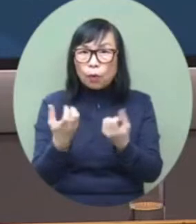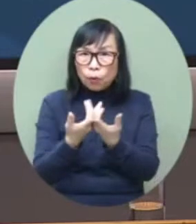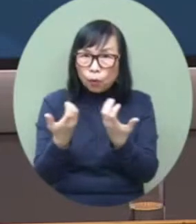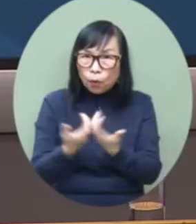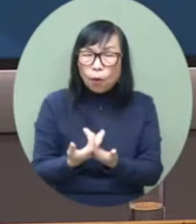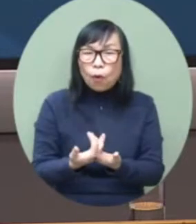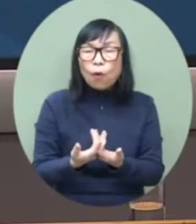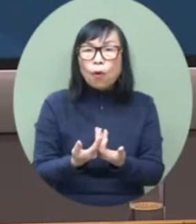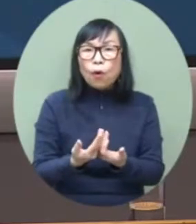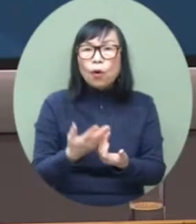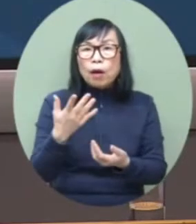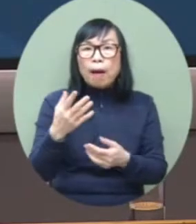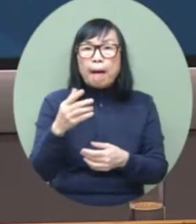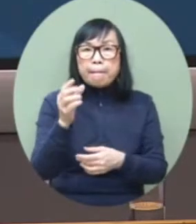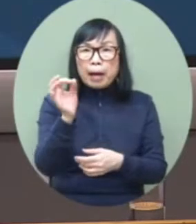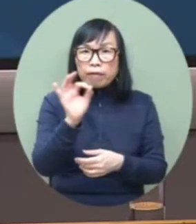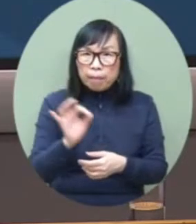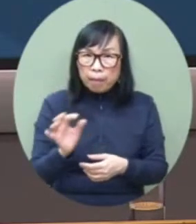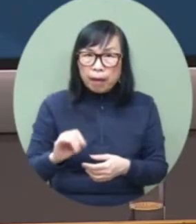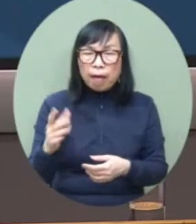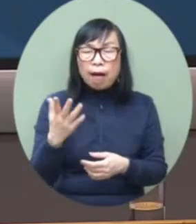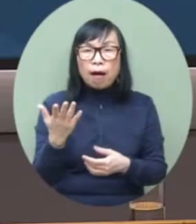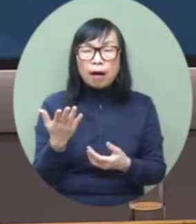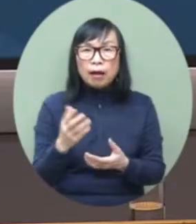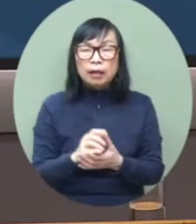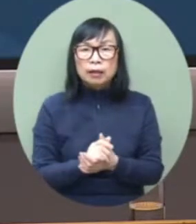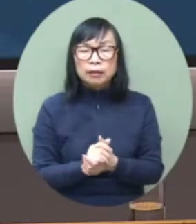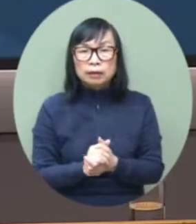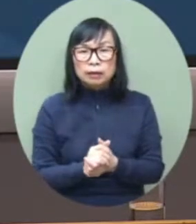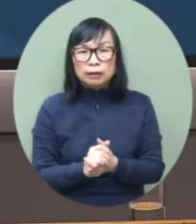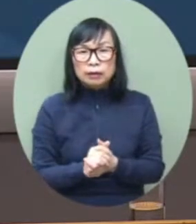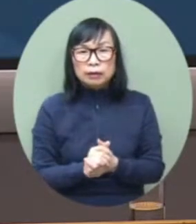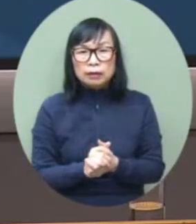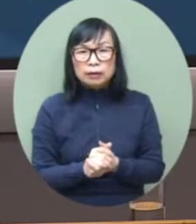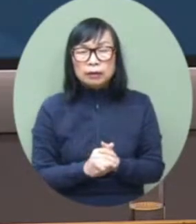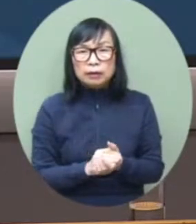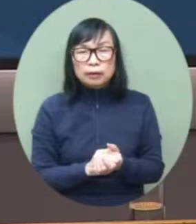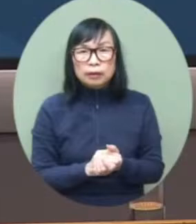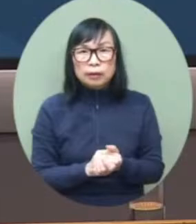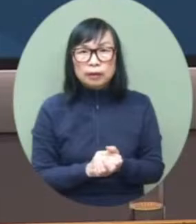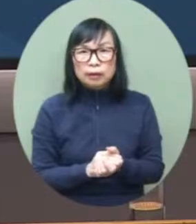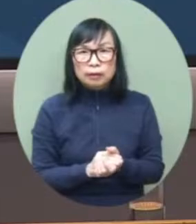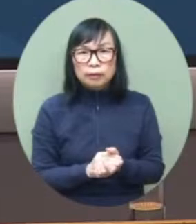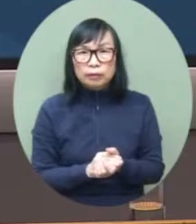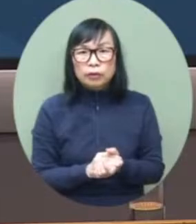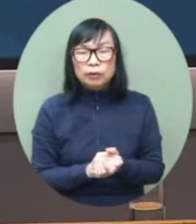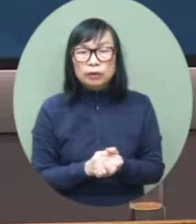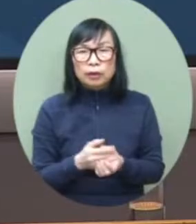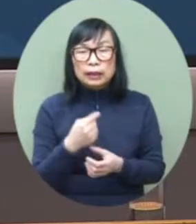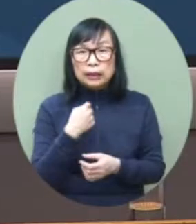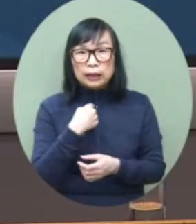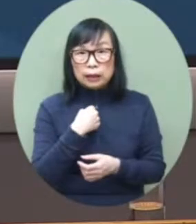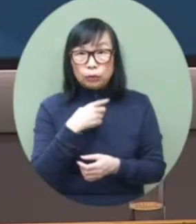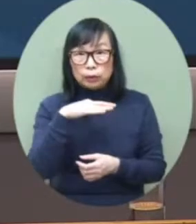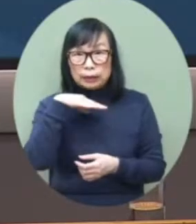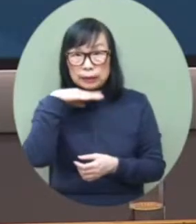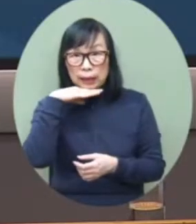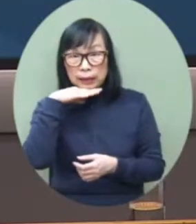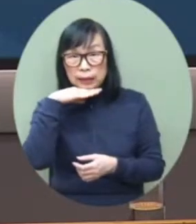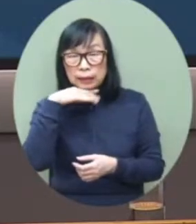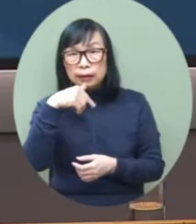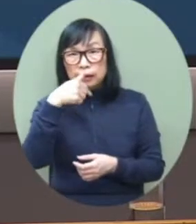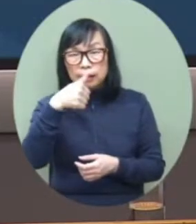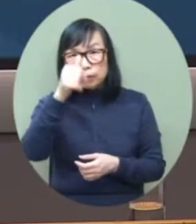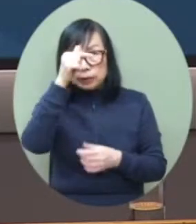HA also said that they are at already a certain percentage of saturation. And we see